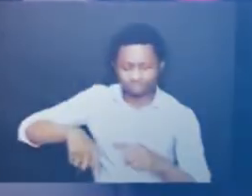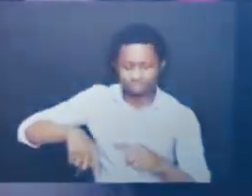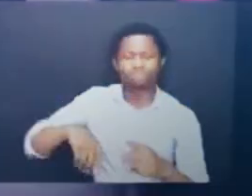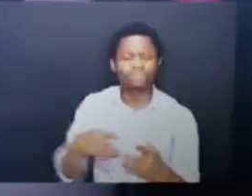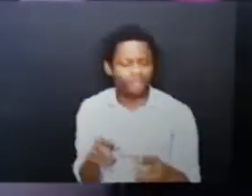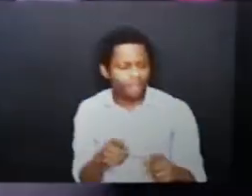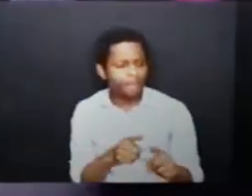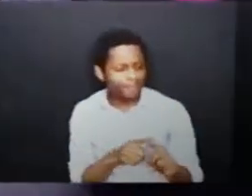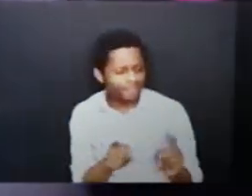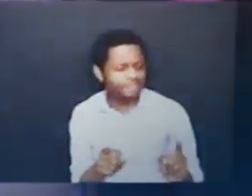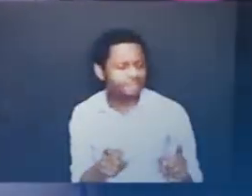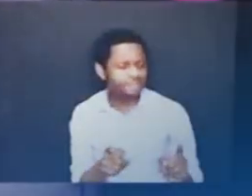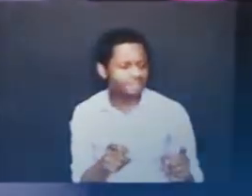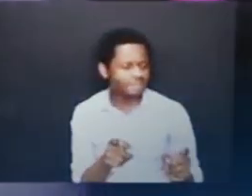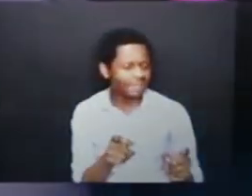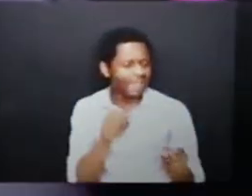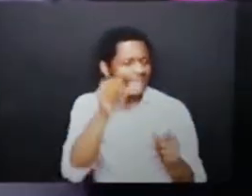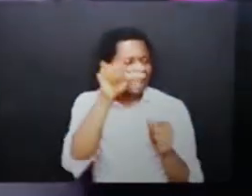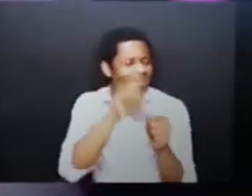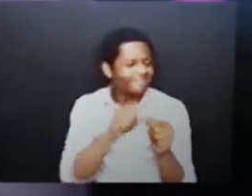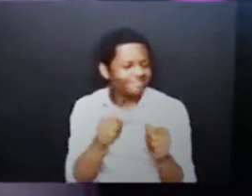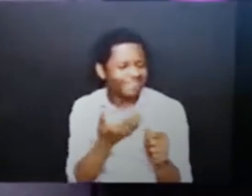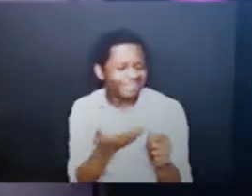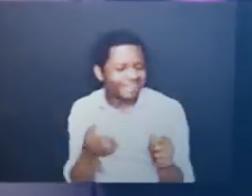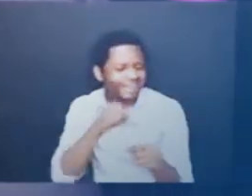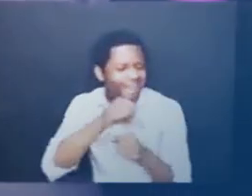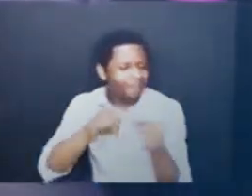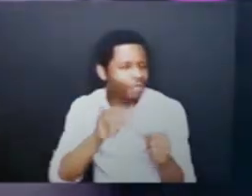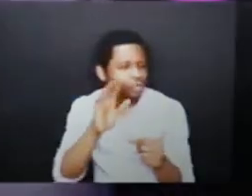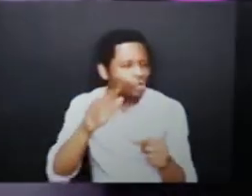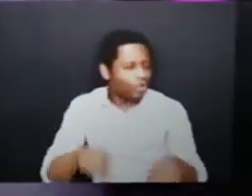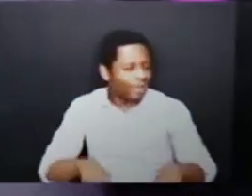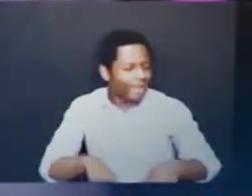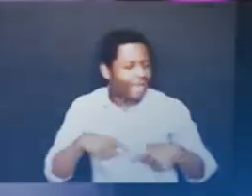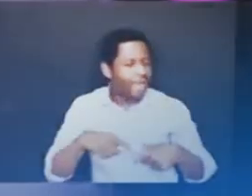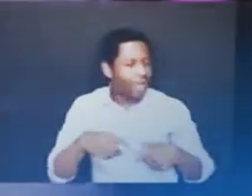minutest details concerning us, he knows.